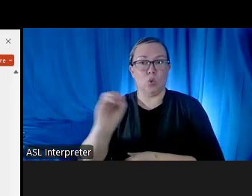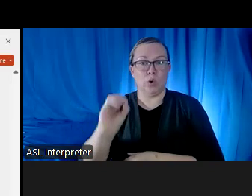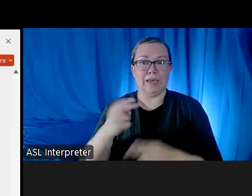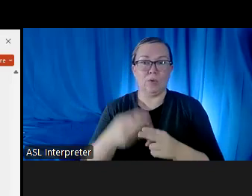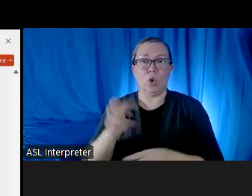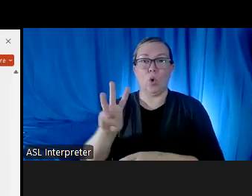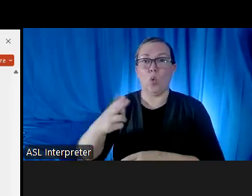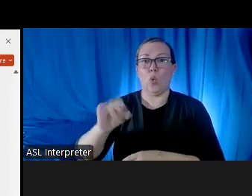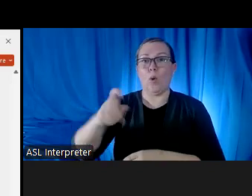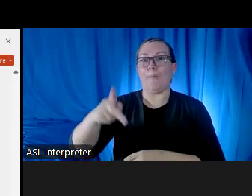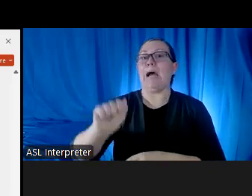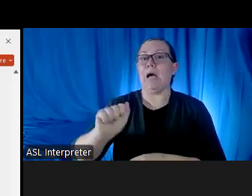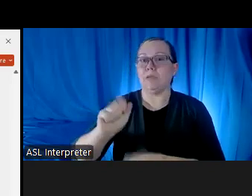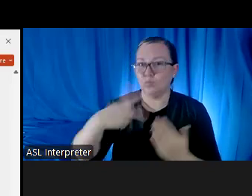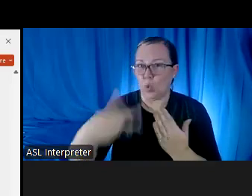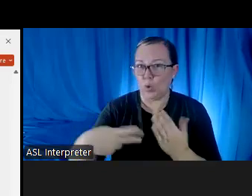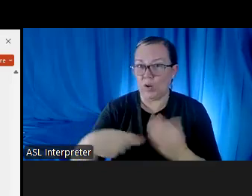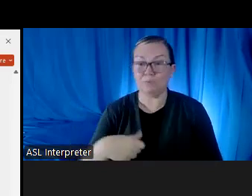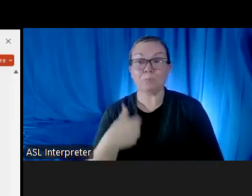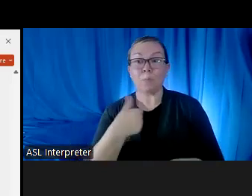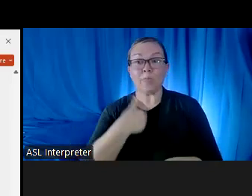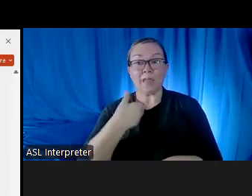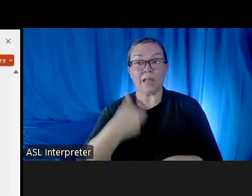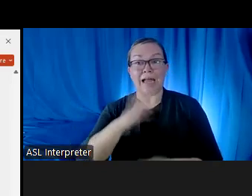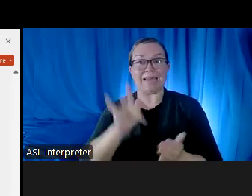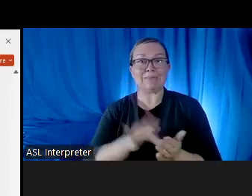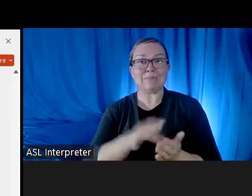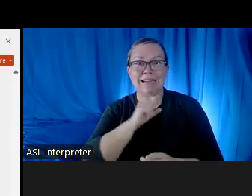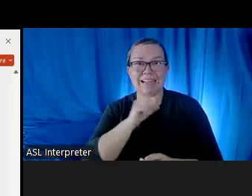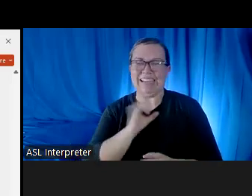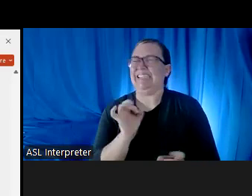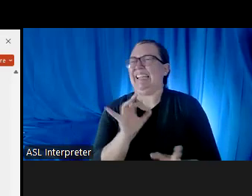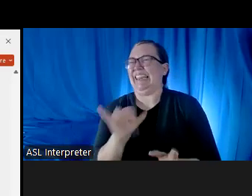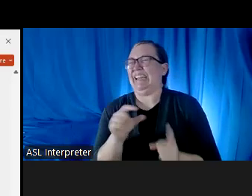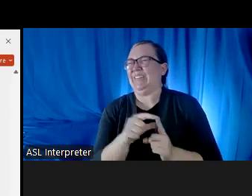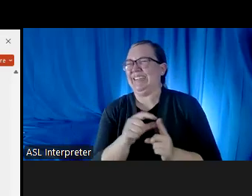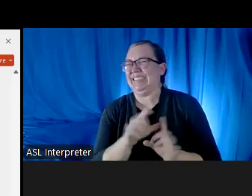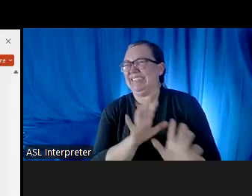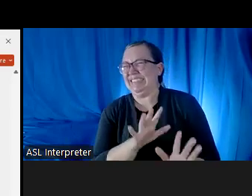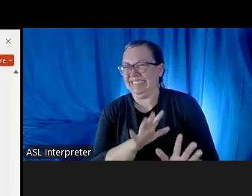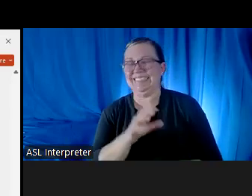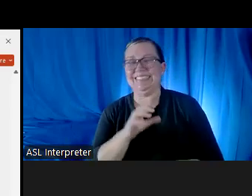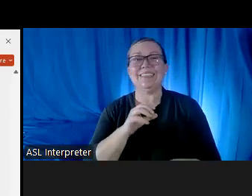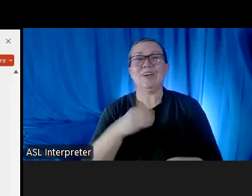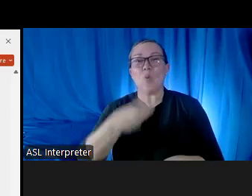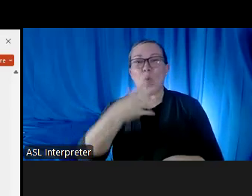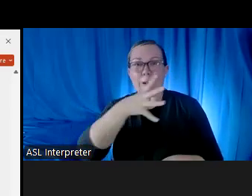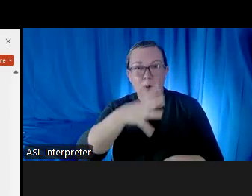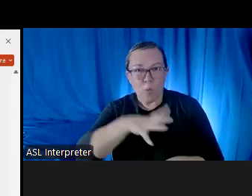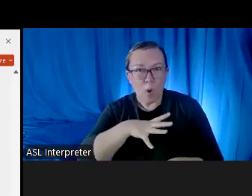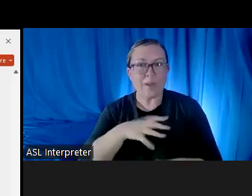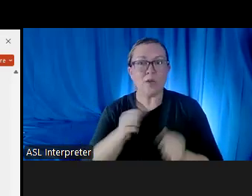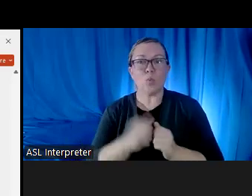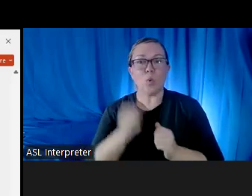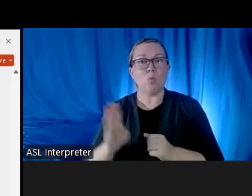WIPA. I am a middle-aged, hate using that word, middle-aged Caucasian woman with